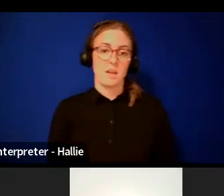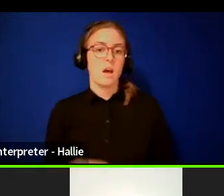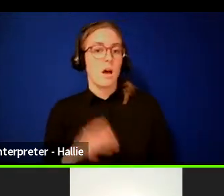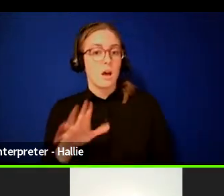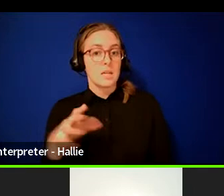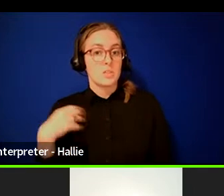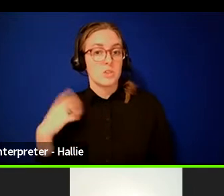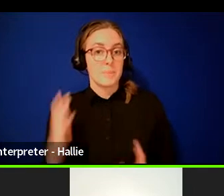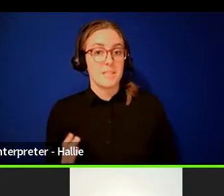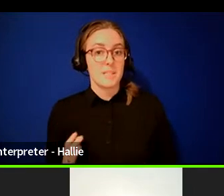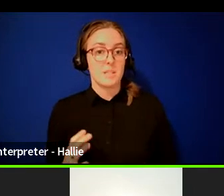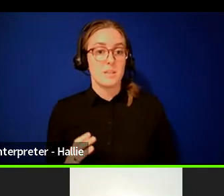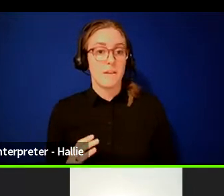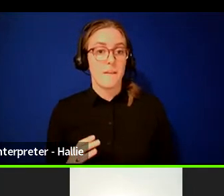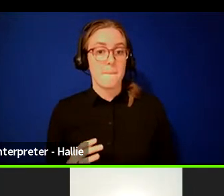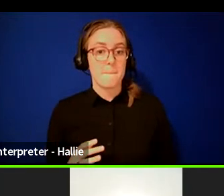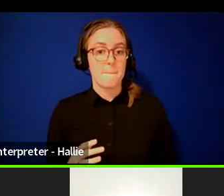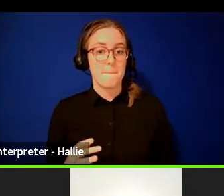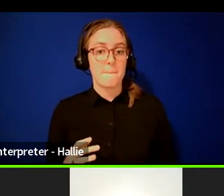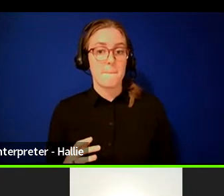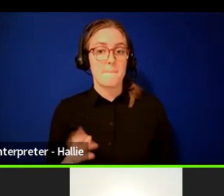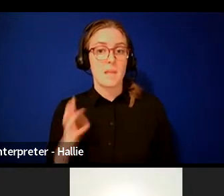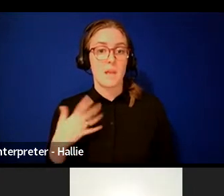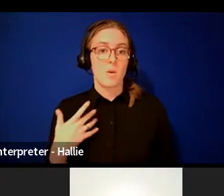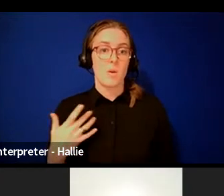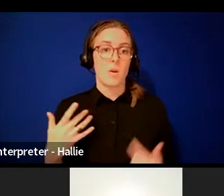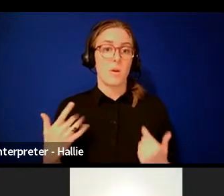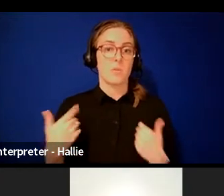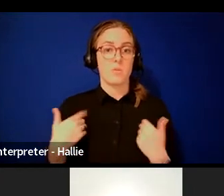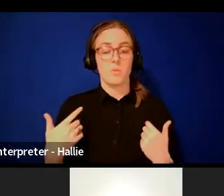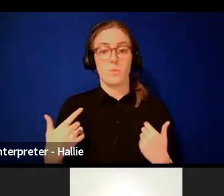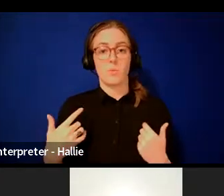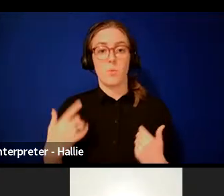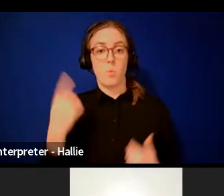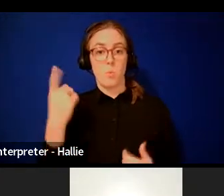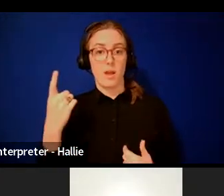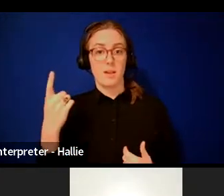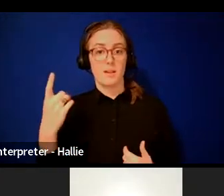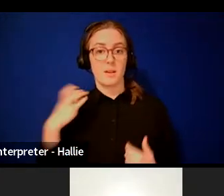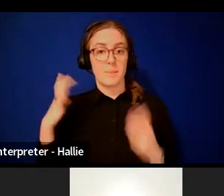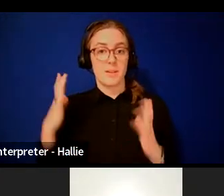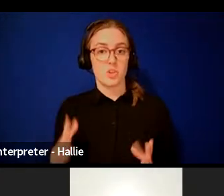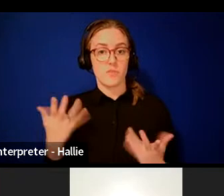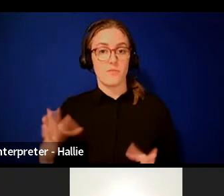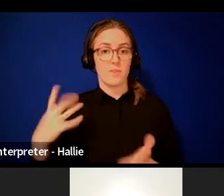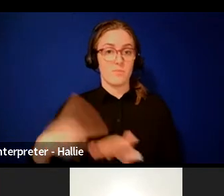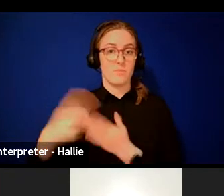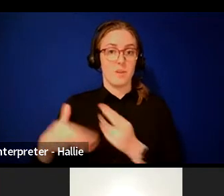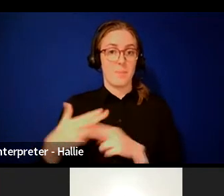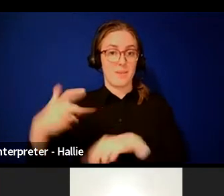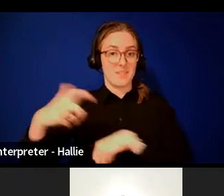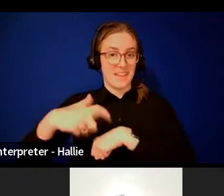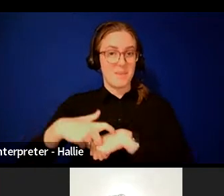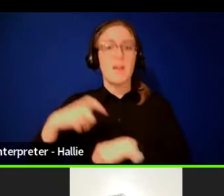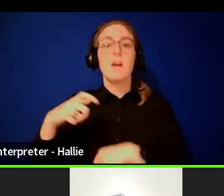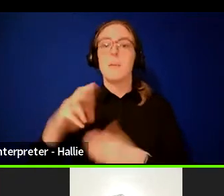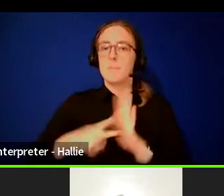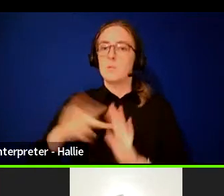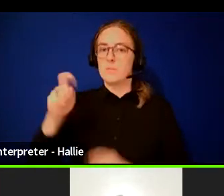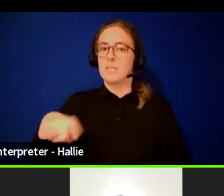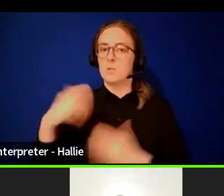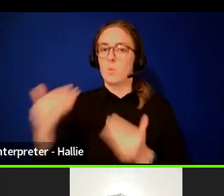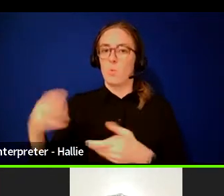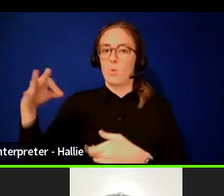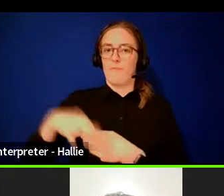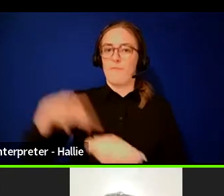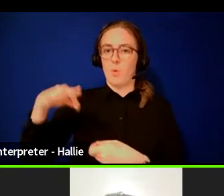Chairman? Yes. As a parliamentarian, just because one of the commissioners has raised concern about the time, we will need to take a vote. Yes. From